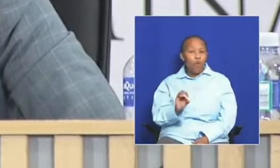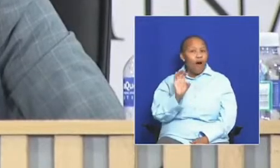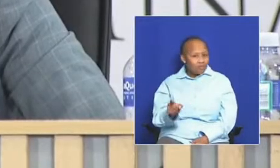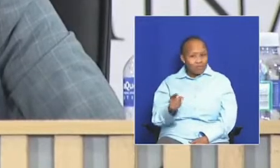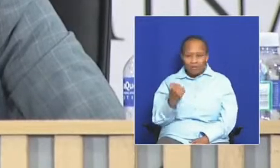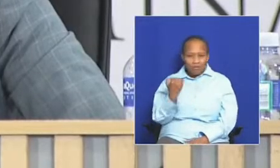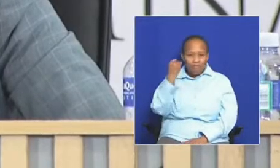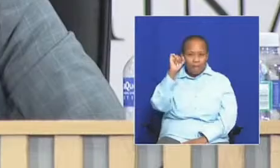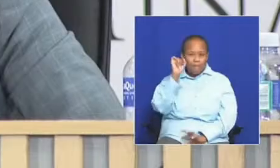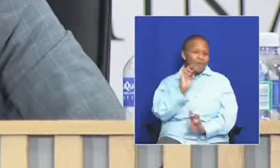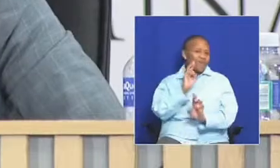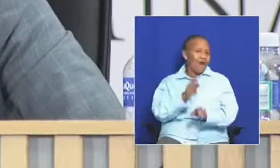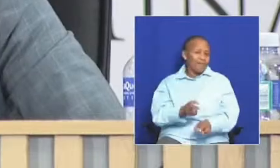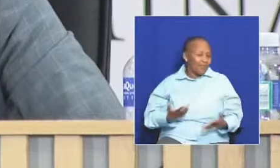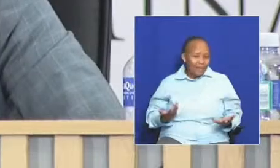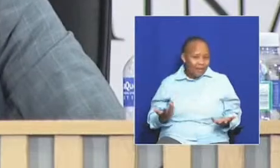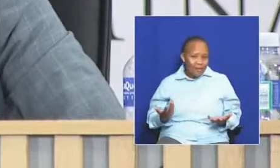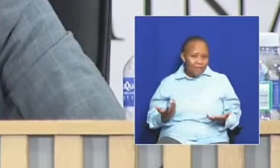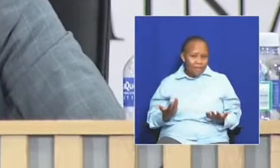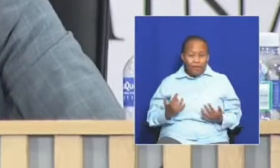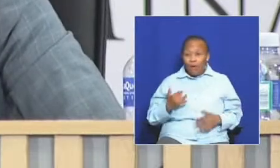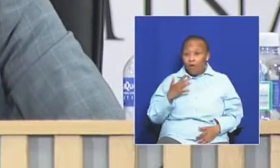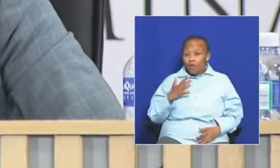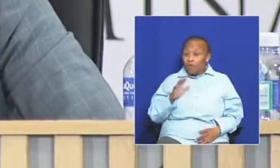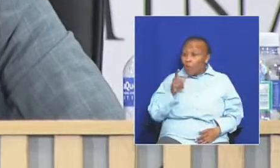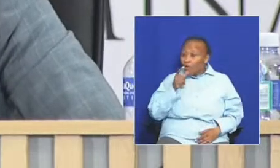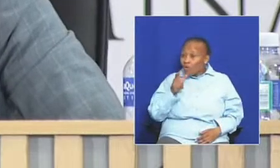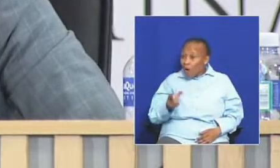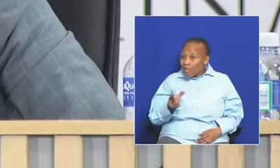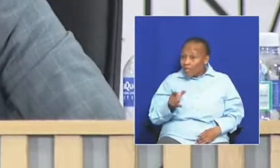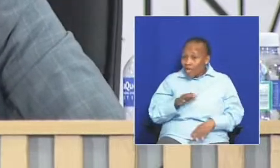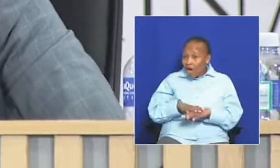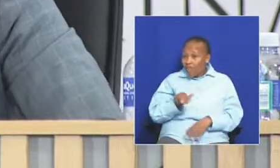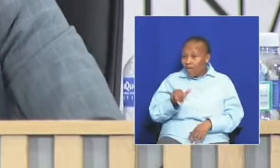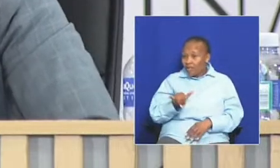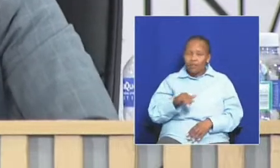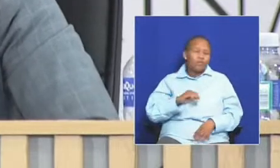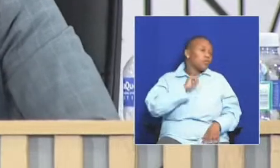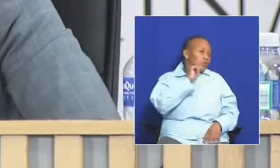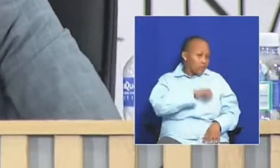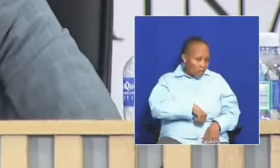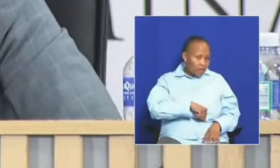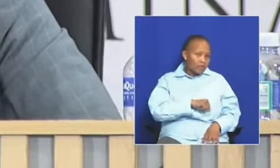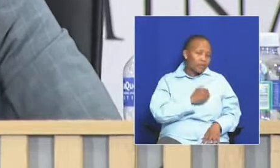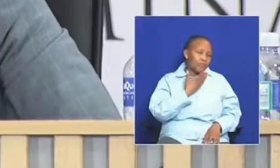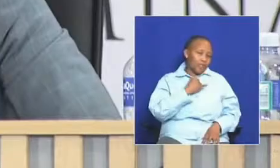Do you want to comment on that? Yes, please. Chairperson, I'm sorry.